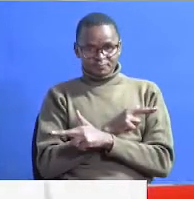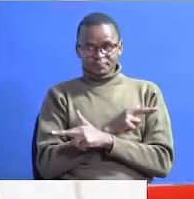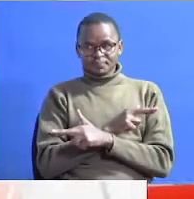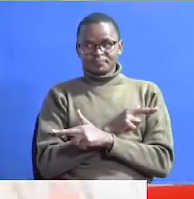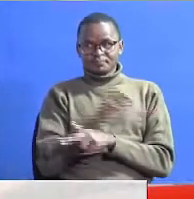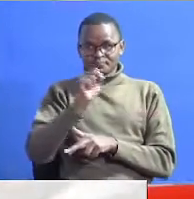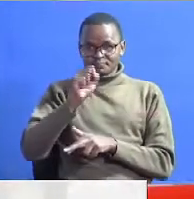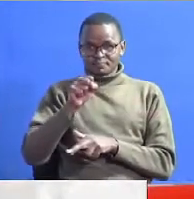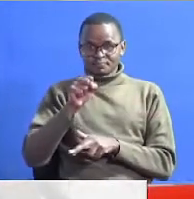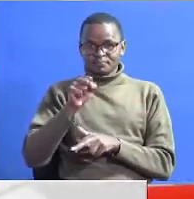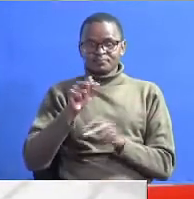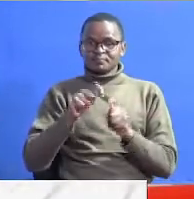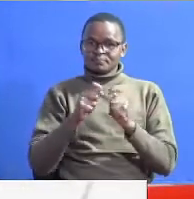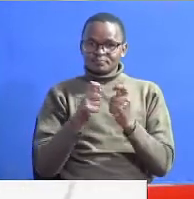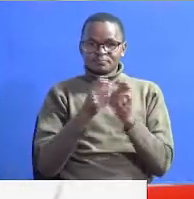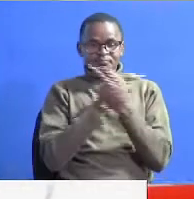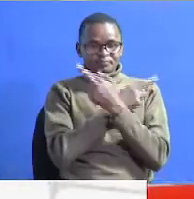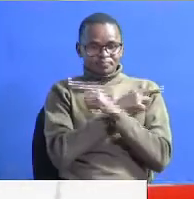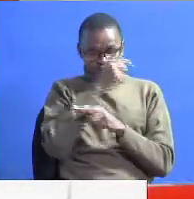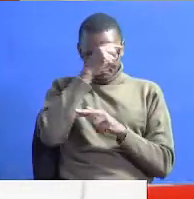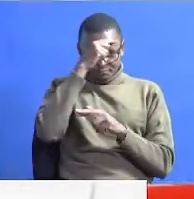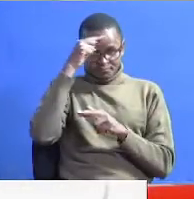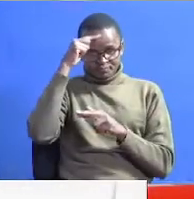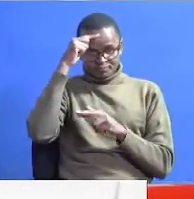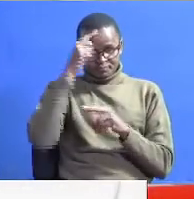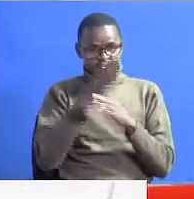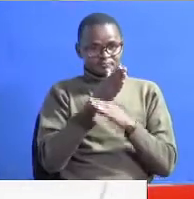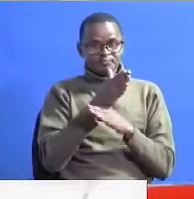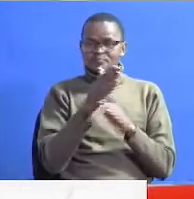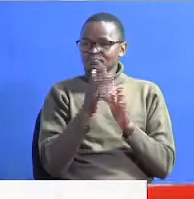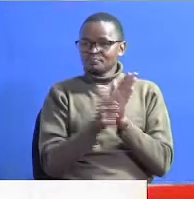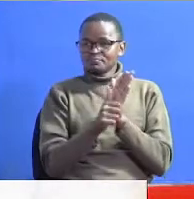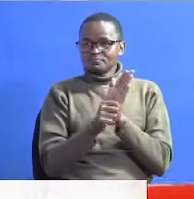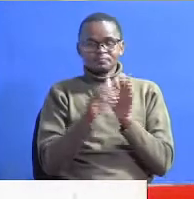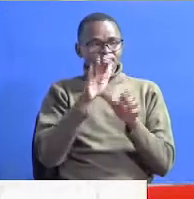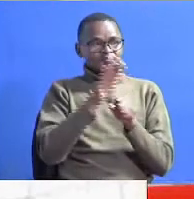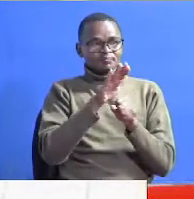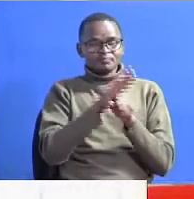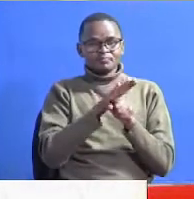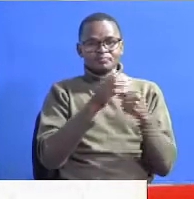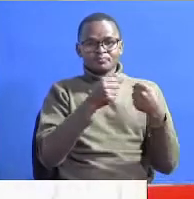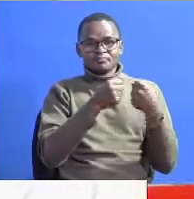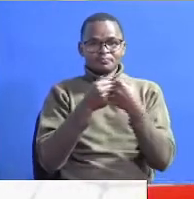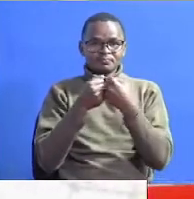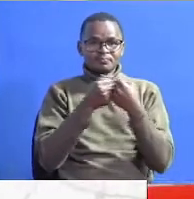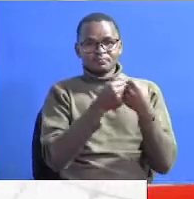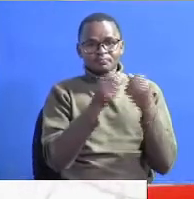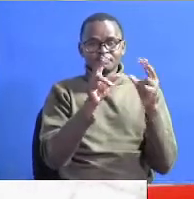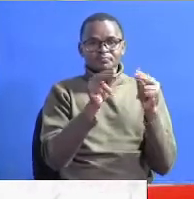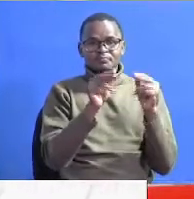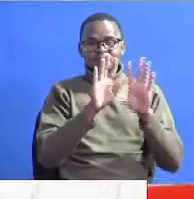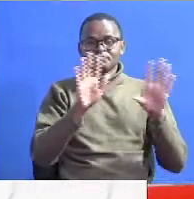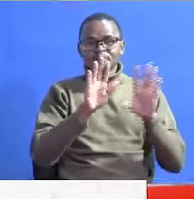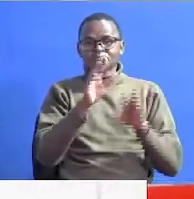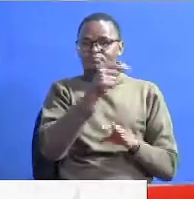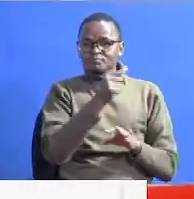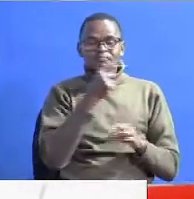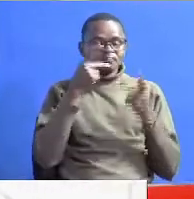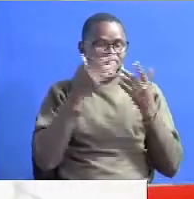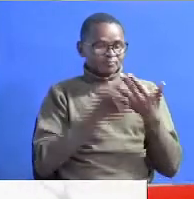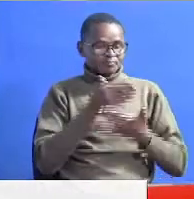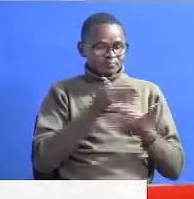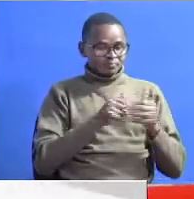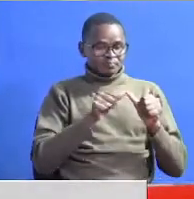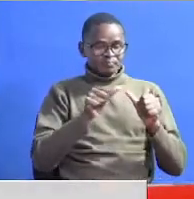Yes, there a kind of relief because we have been through hell, through a lot of challenges. There's no money, there's no business